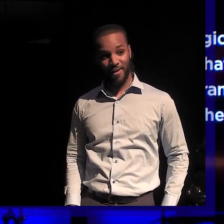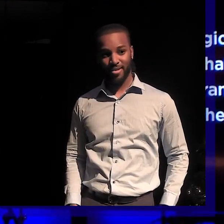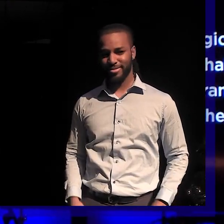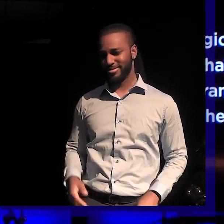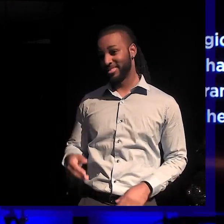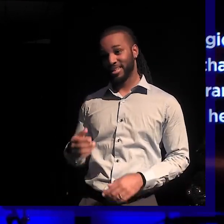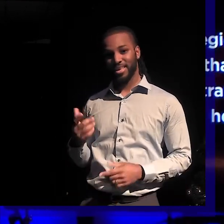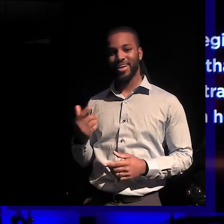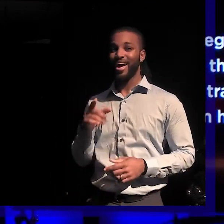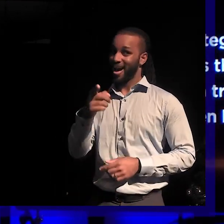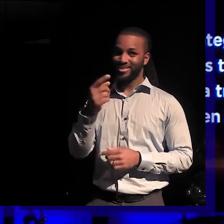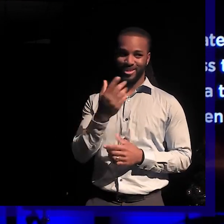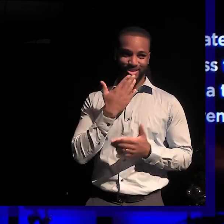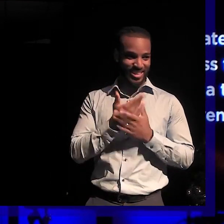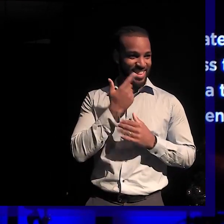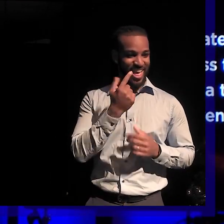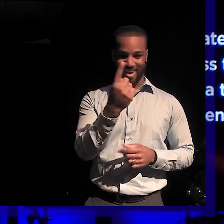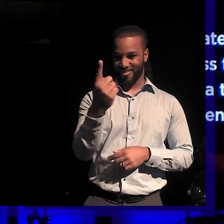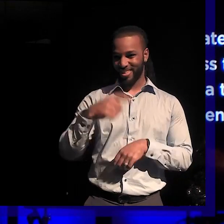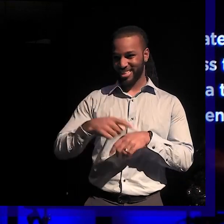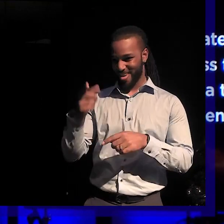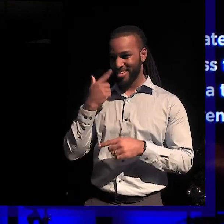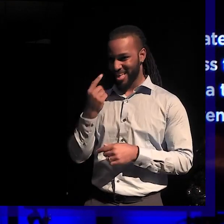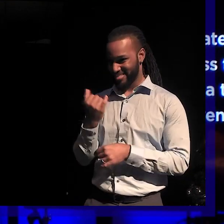There, you got one in. That was a good laugh.